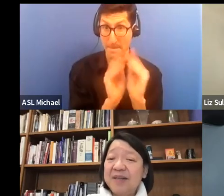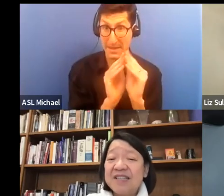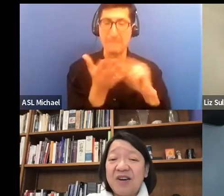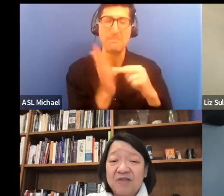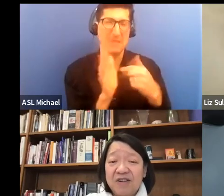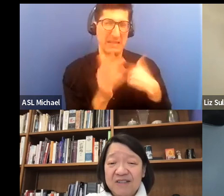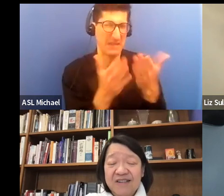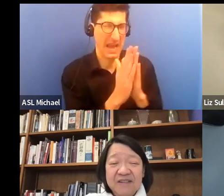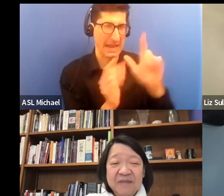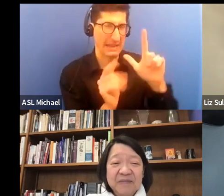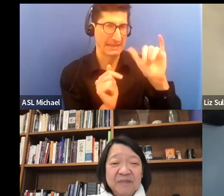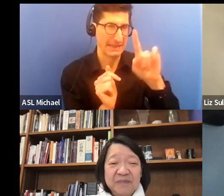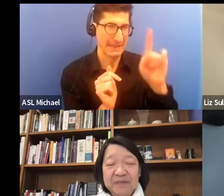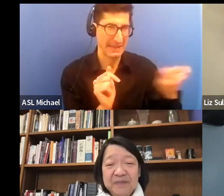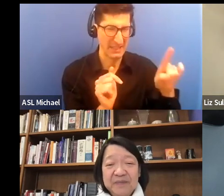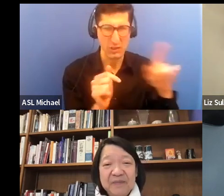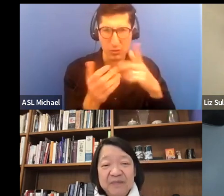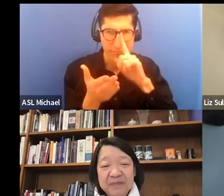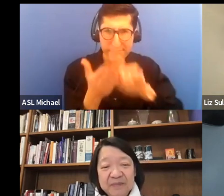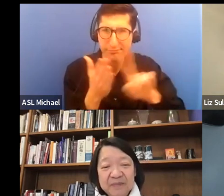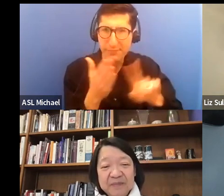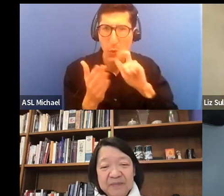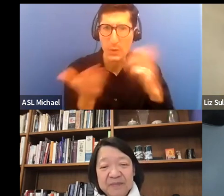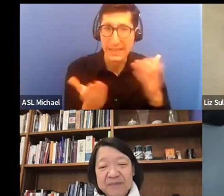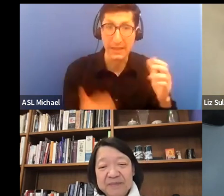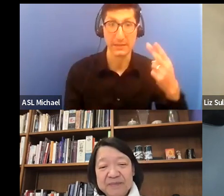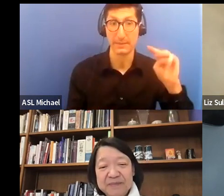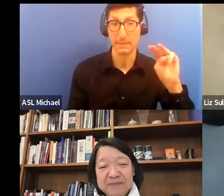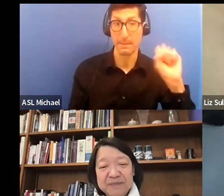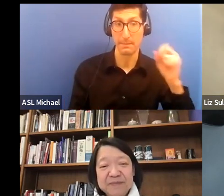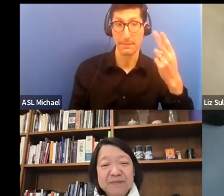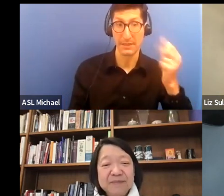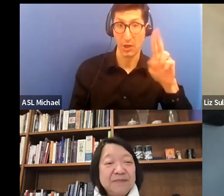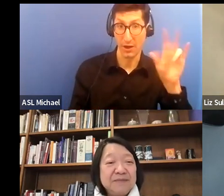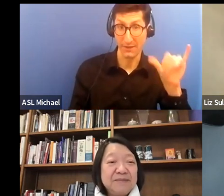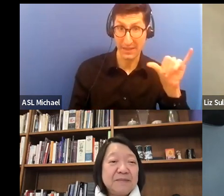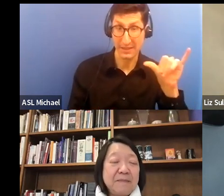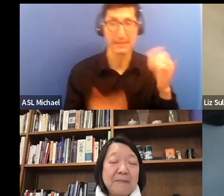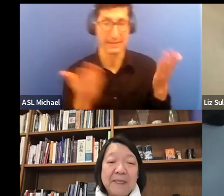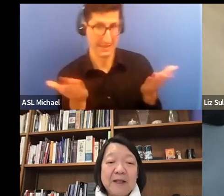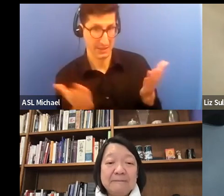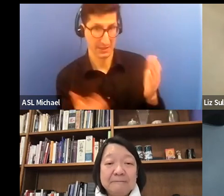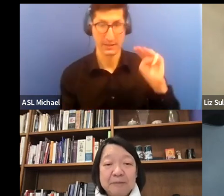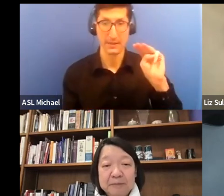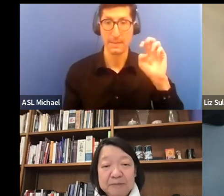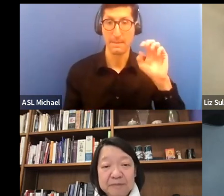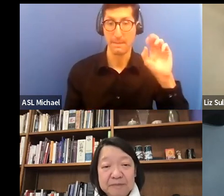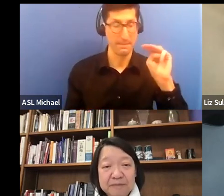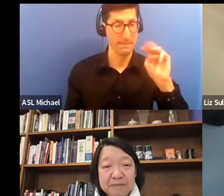Sullivan to please call the roll. Thank you. Ms. Harvey? Present. Mr. O'Neill?